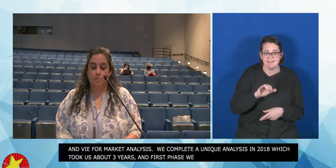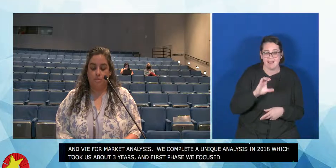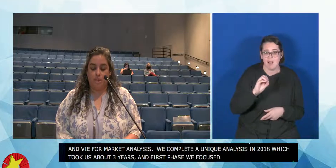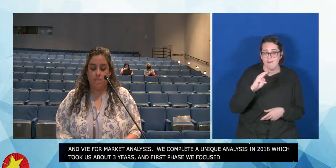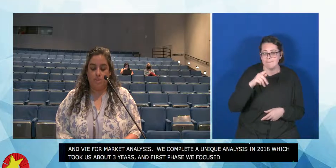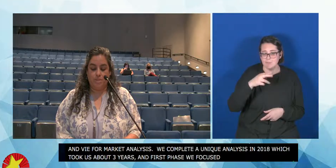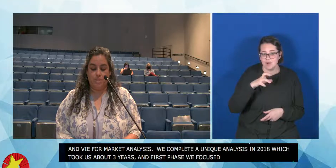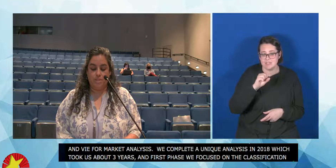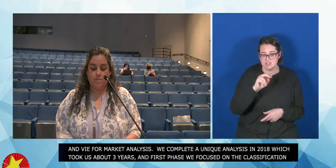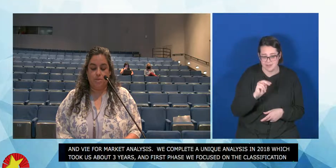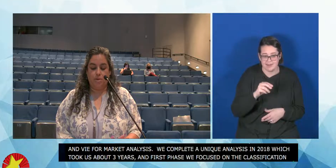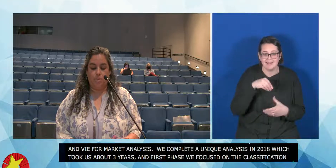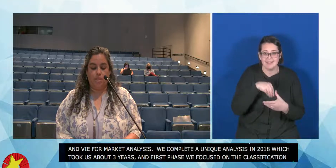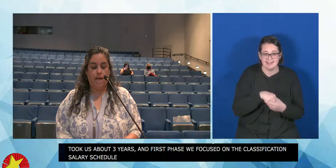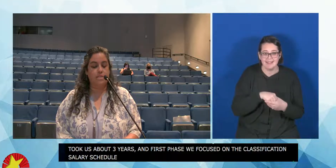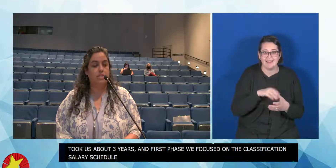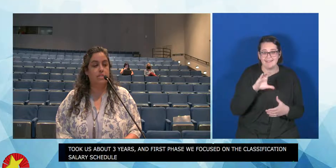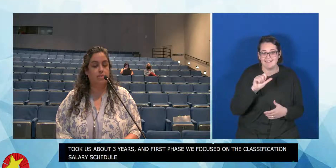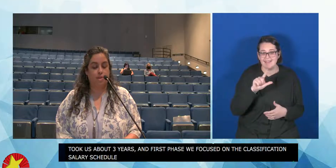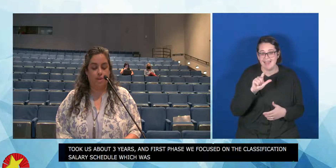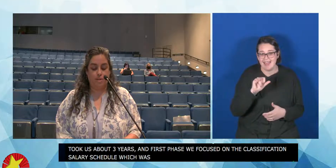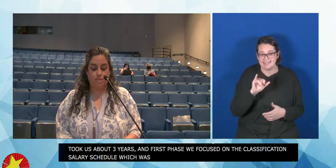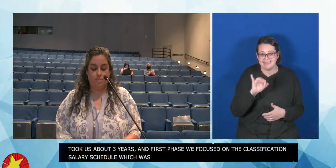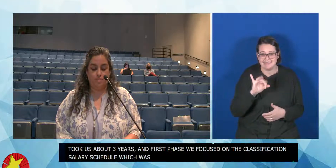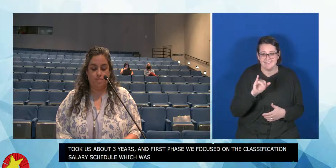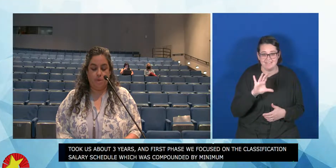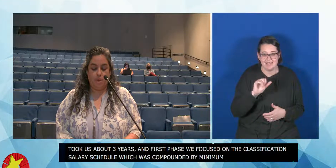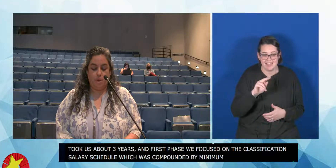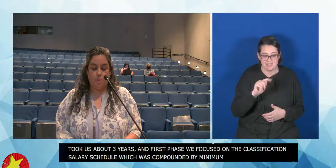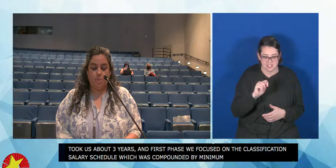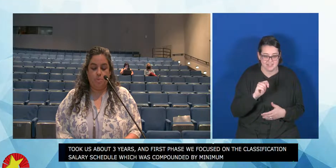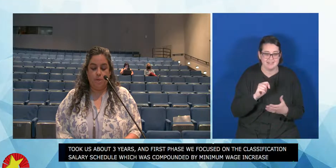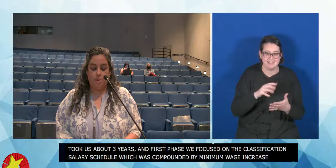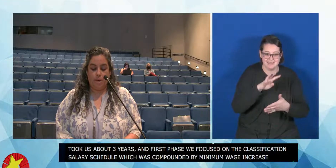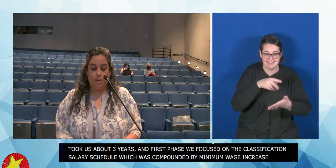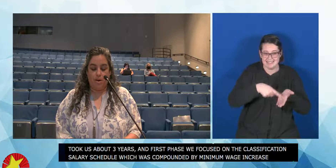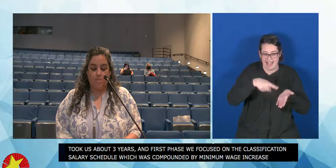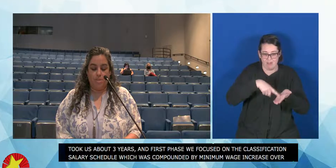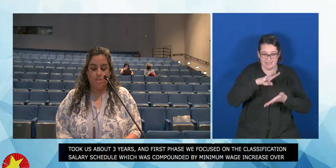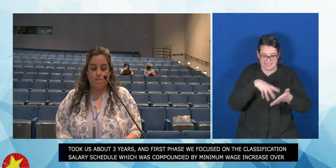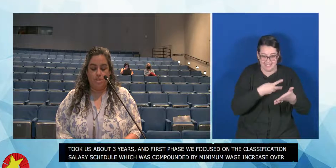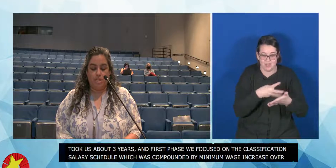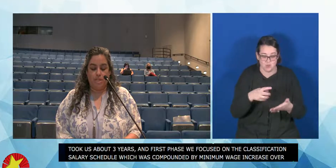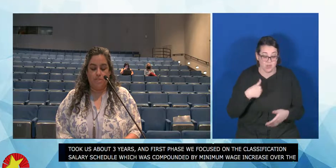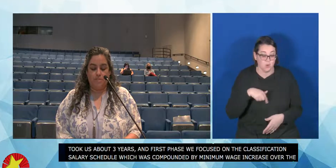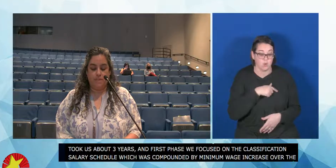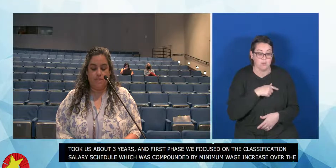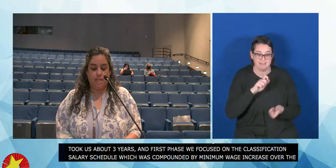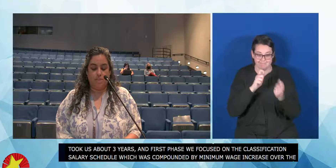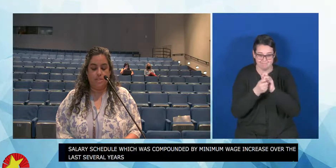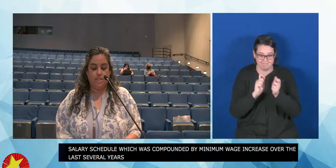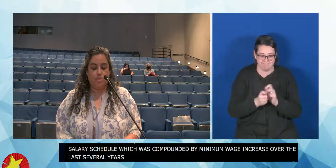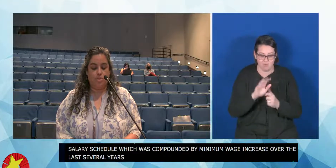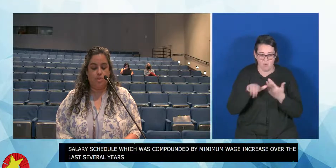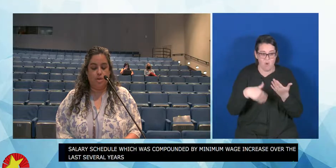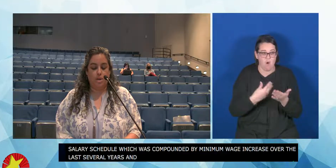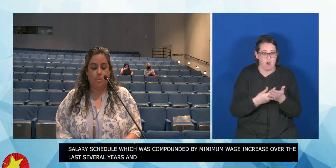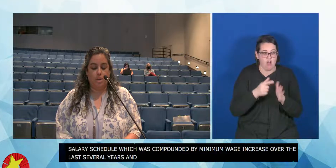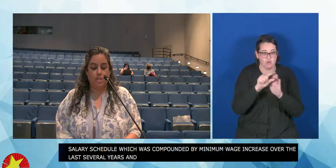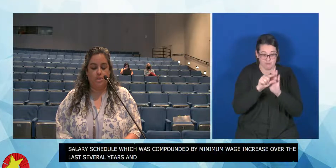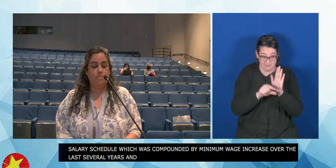the minimum wage increases over the last several years. We regraded all positions on the classified salary